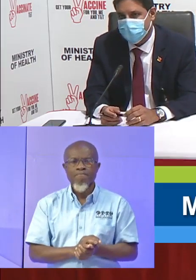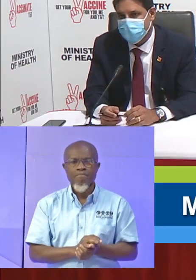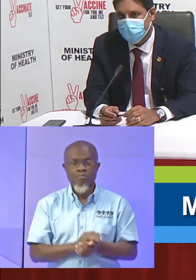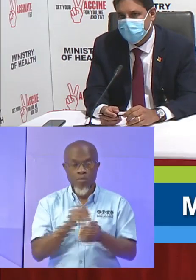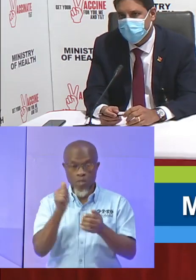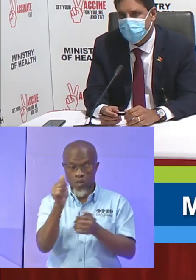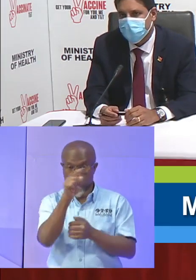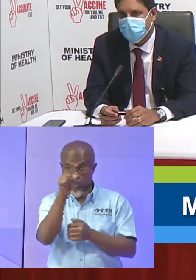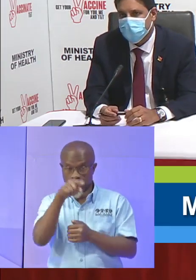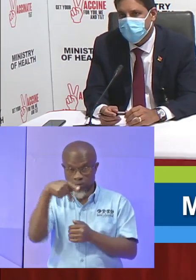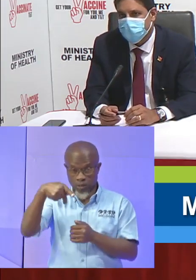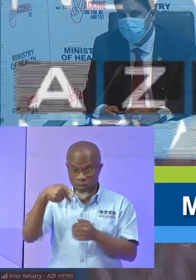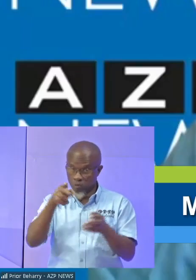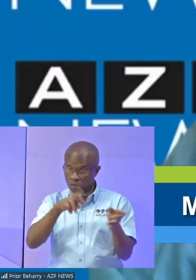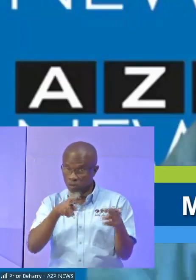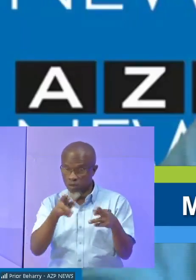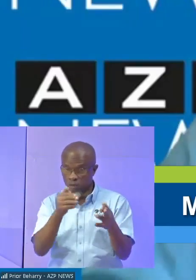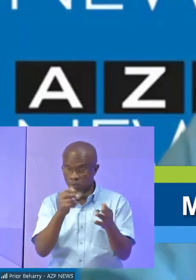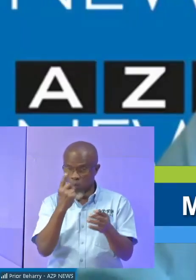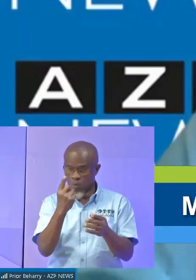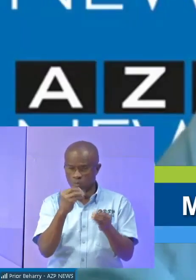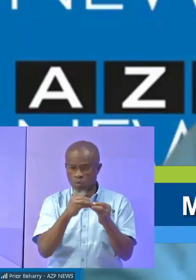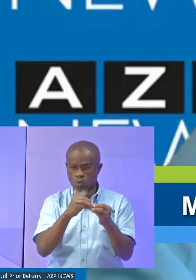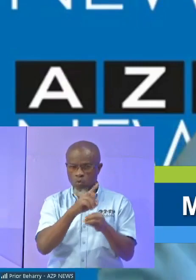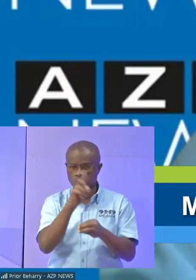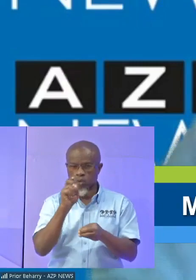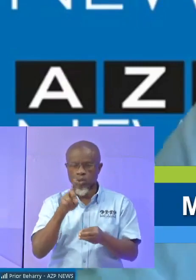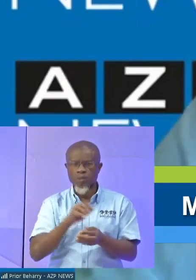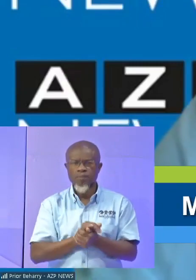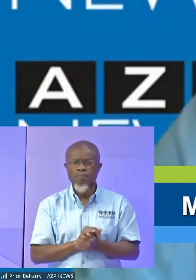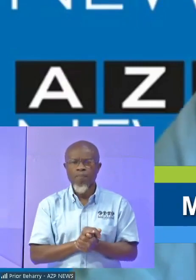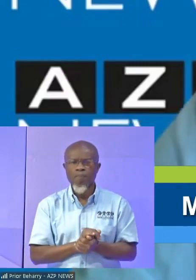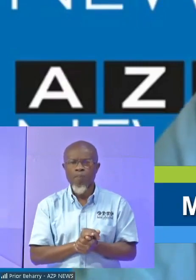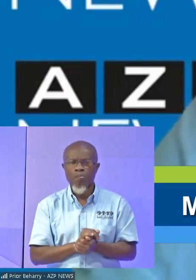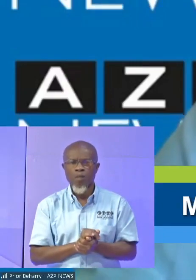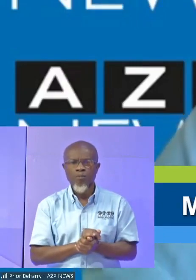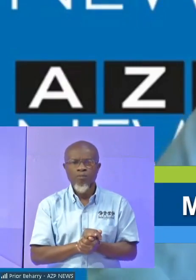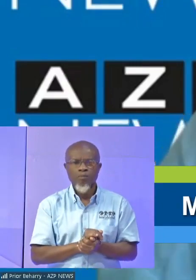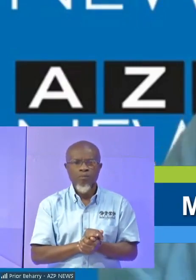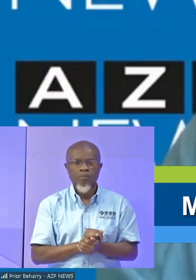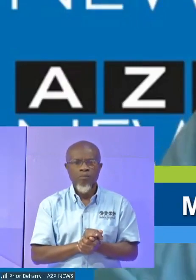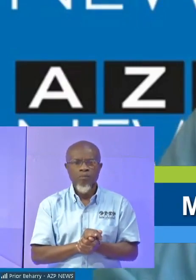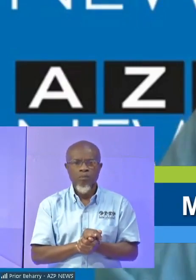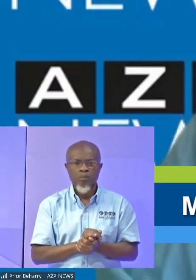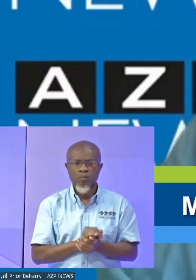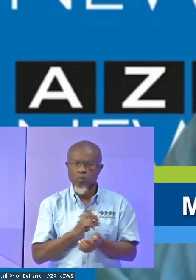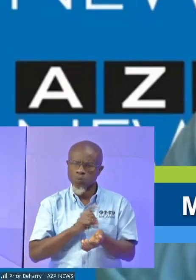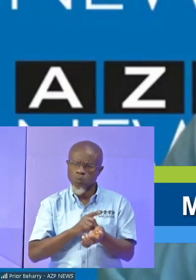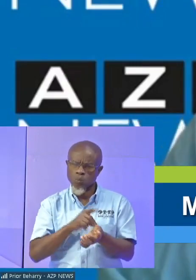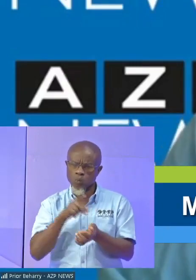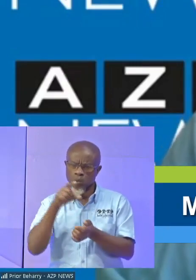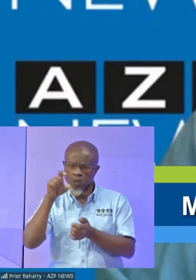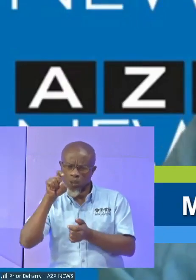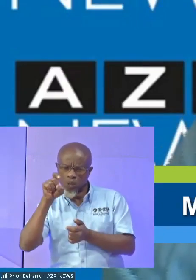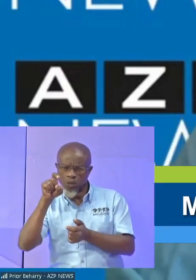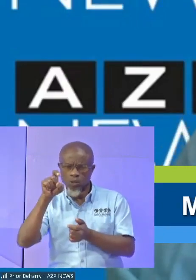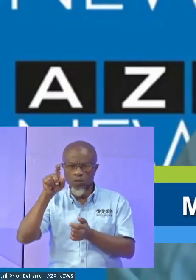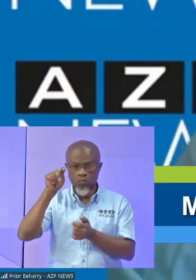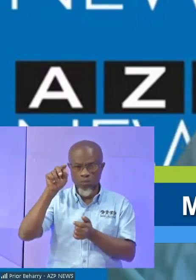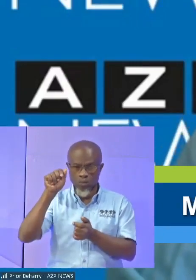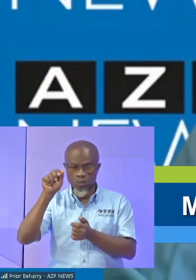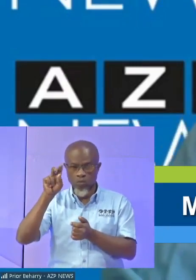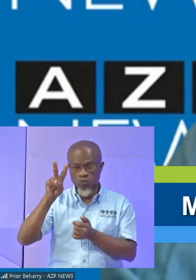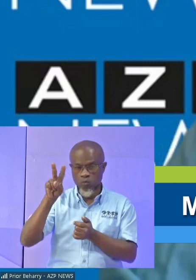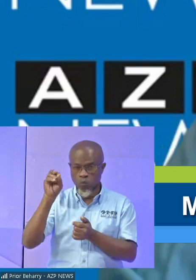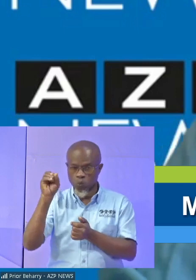I do have a question for Dr. Exavo. Dr. Exavo, sometimes people who